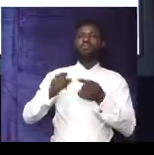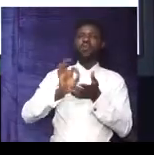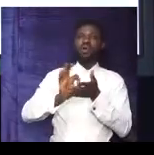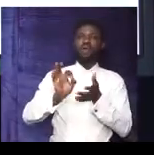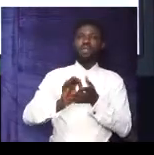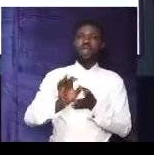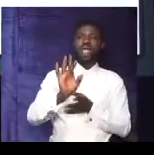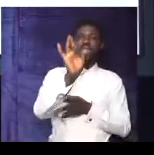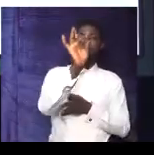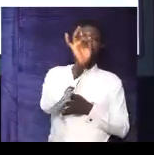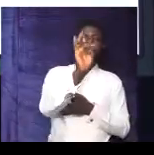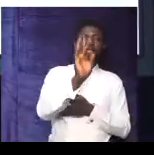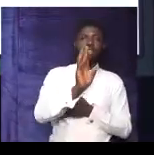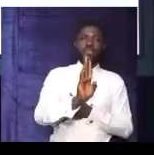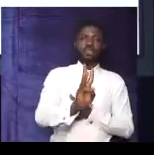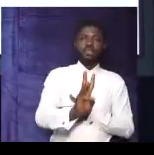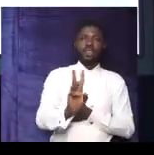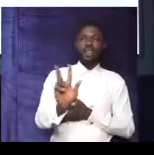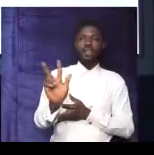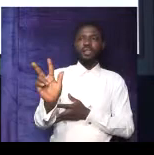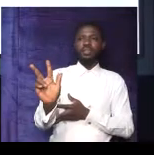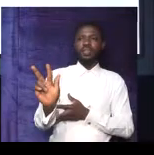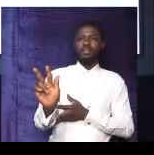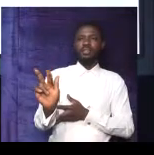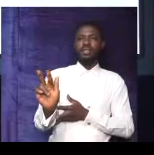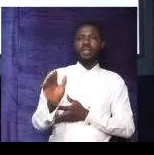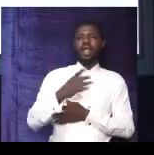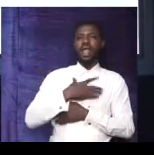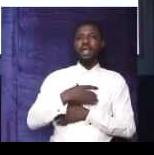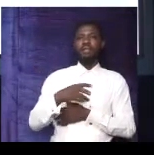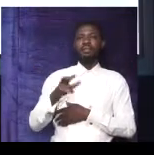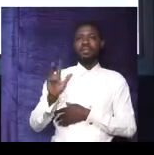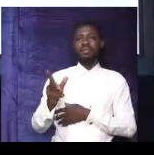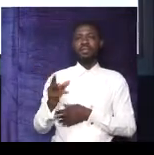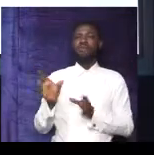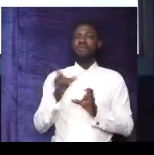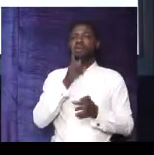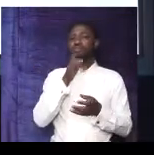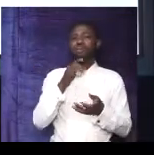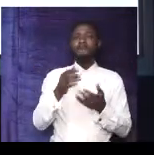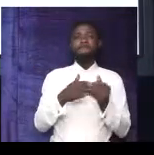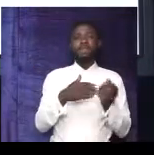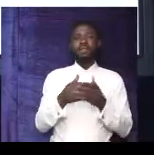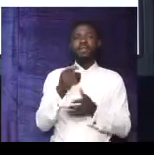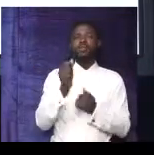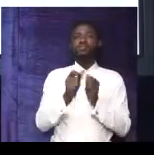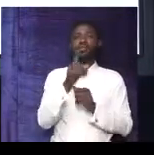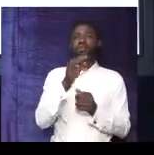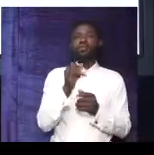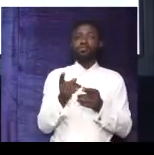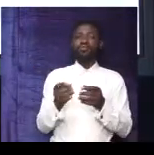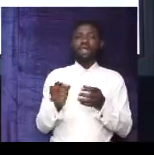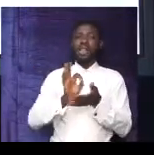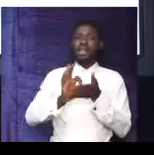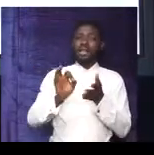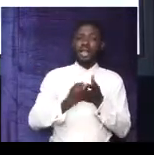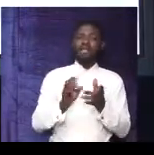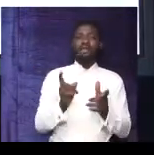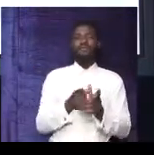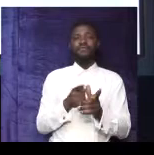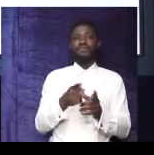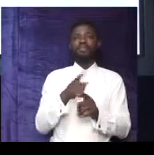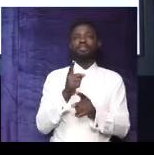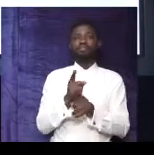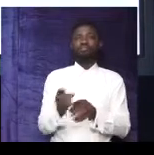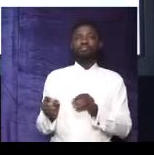count. Here I have 8, here I have 6, here I have 13. You see, it doesn't really matter which one you count first. Just put all the